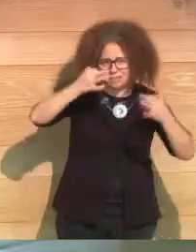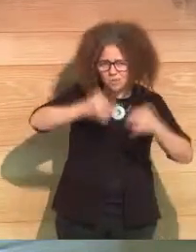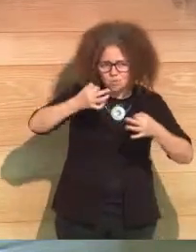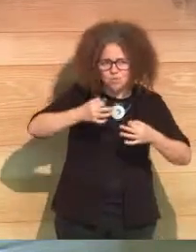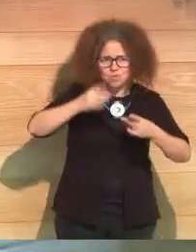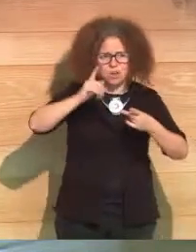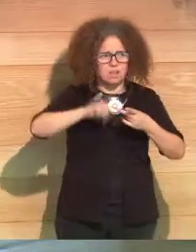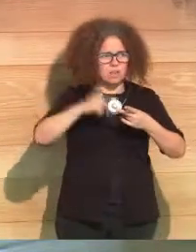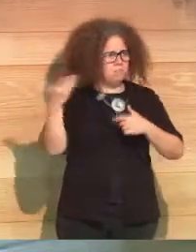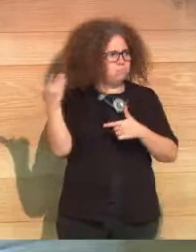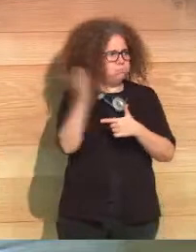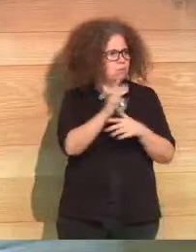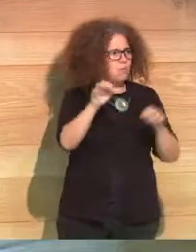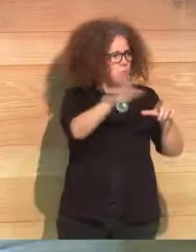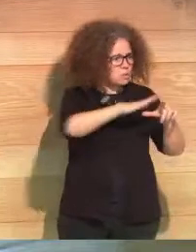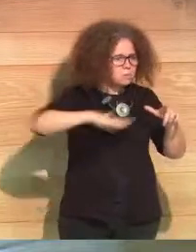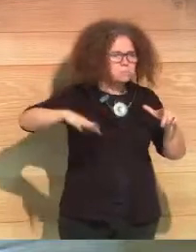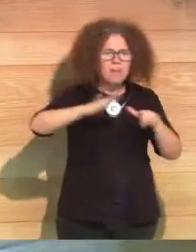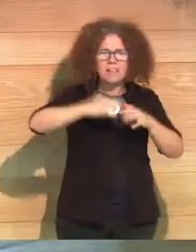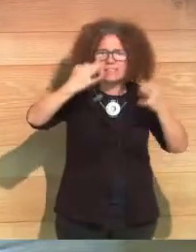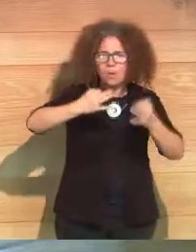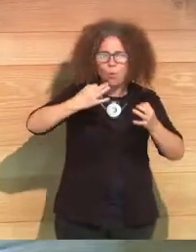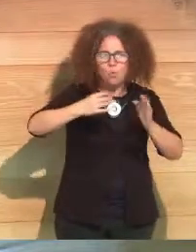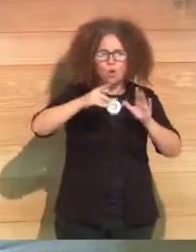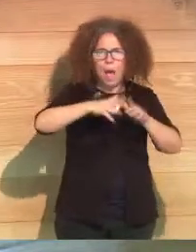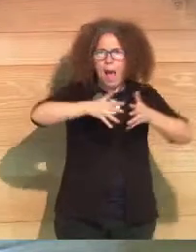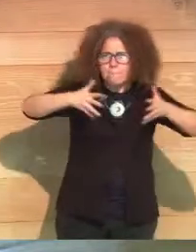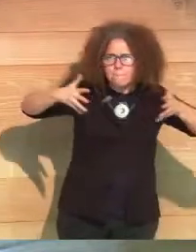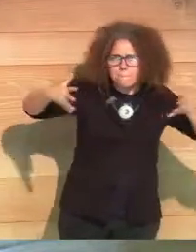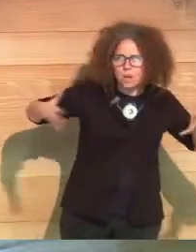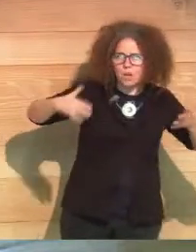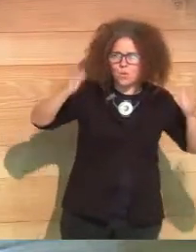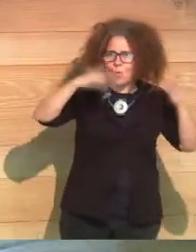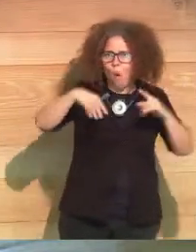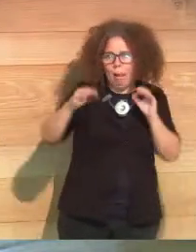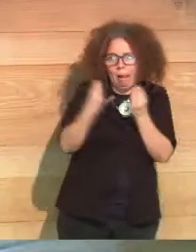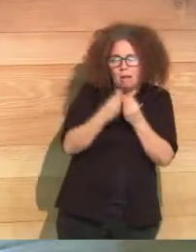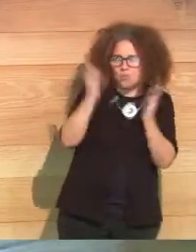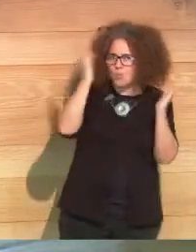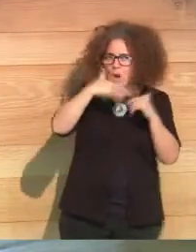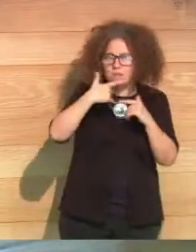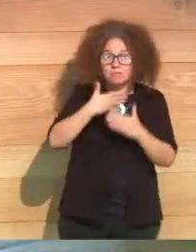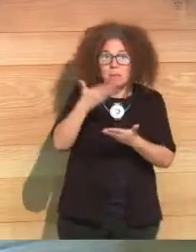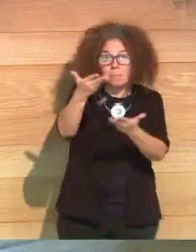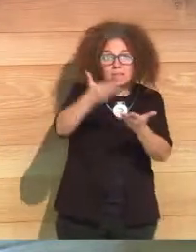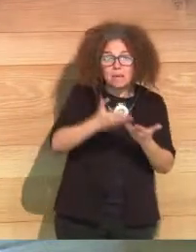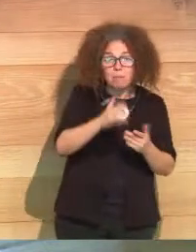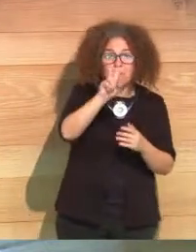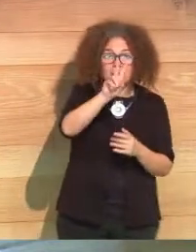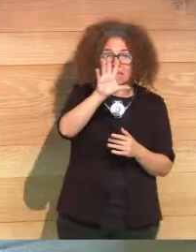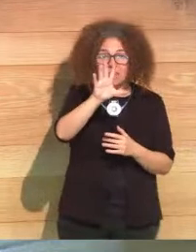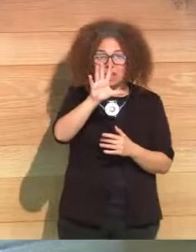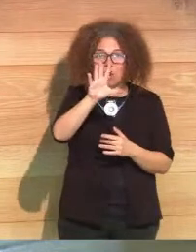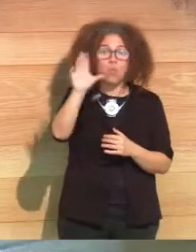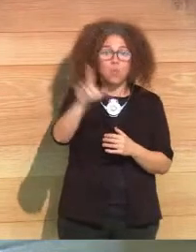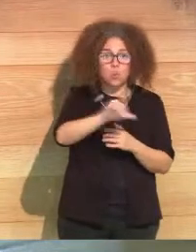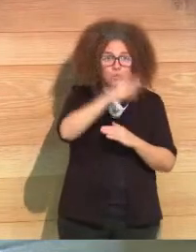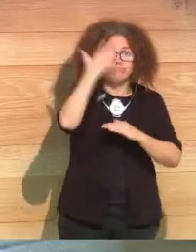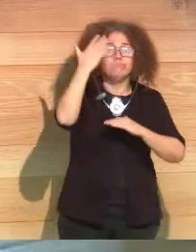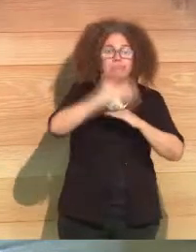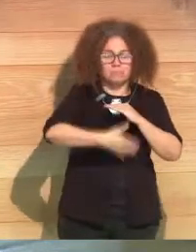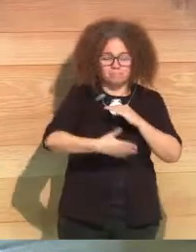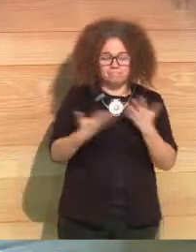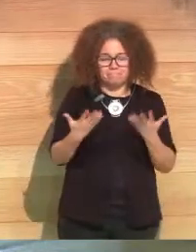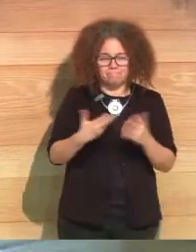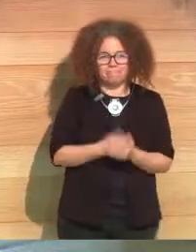safe place. The facilities have very big spaces. So we invite you until the 25th